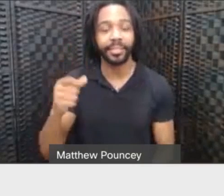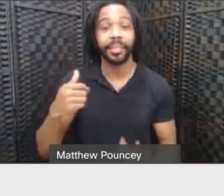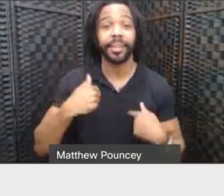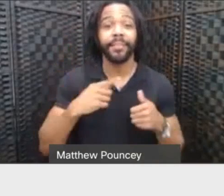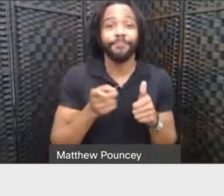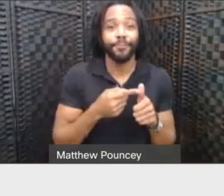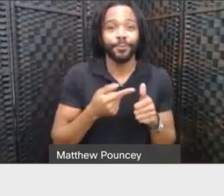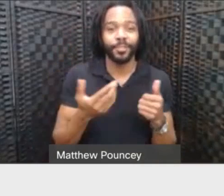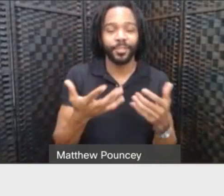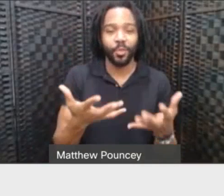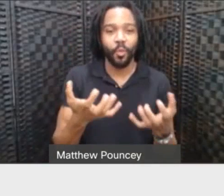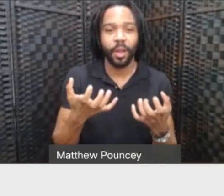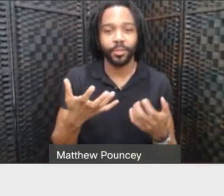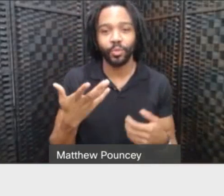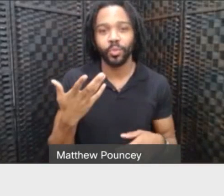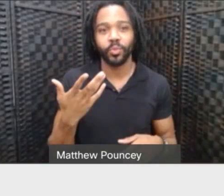first